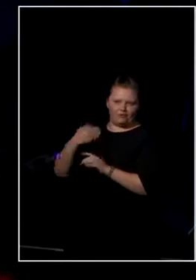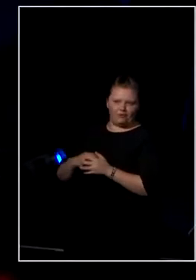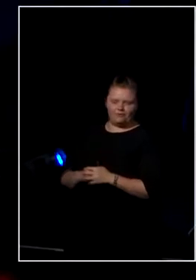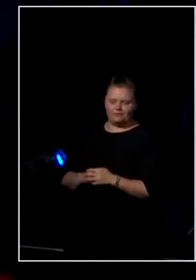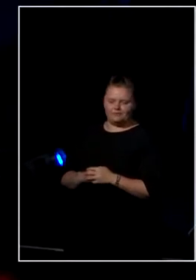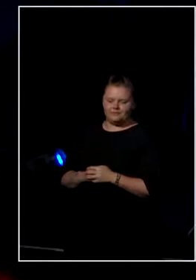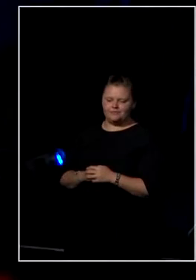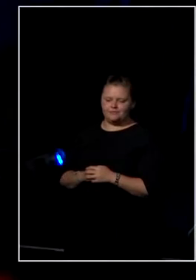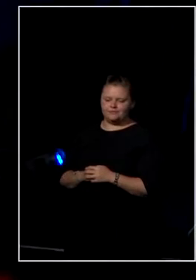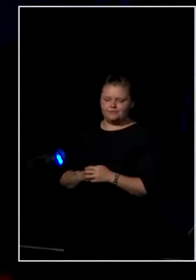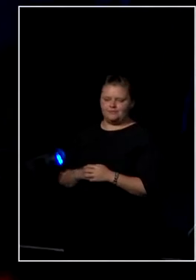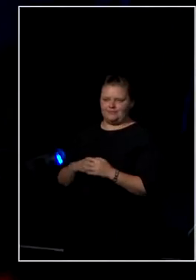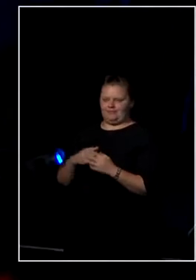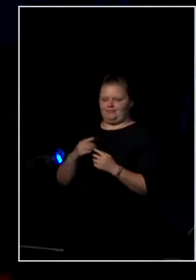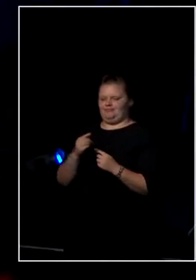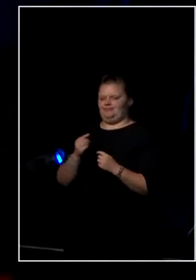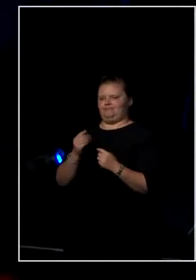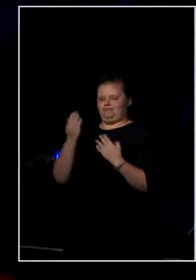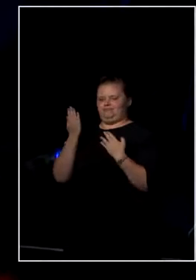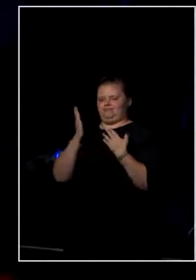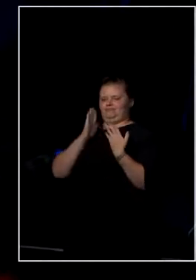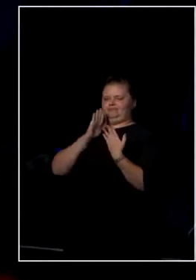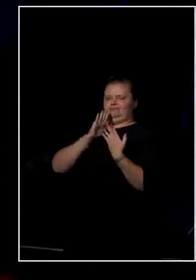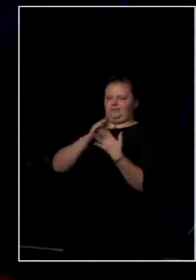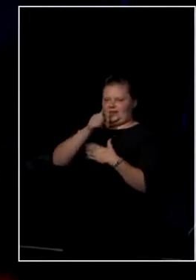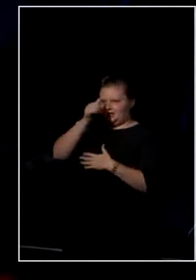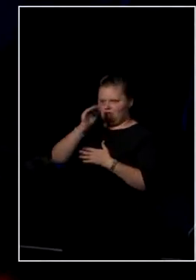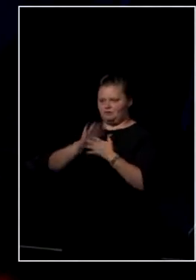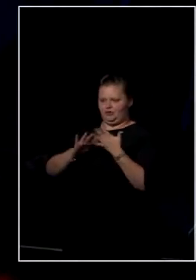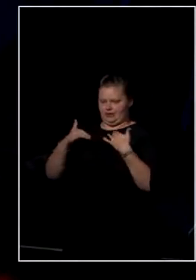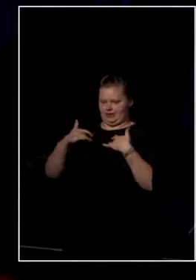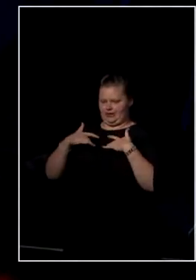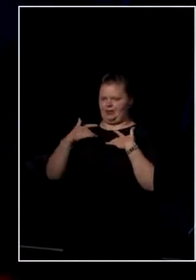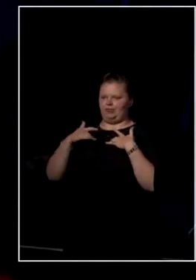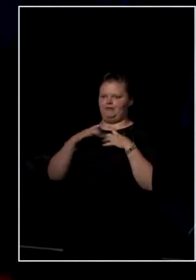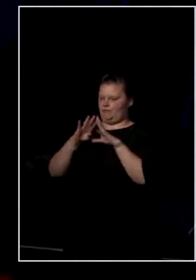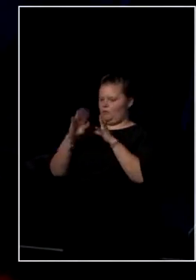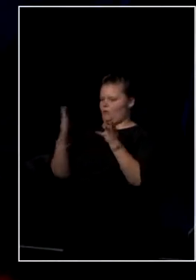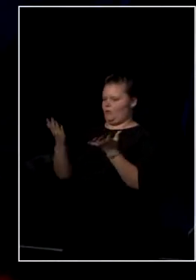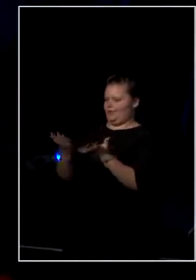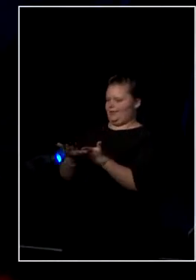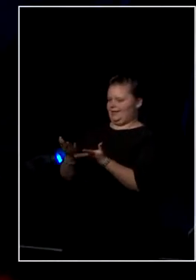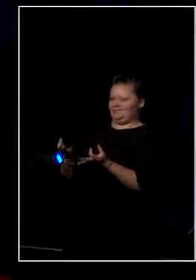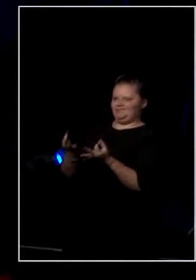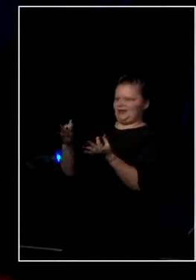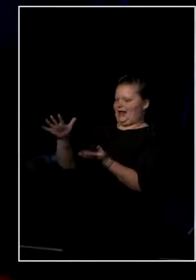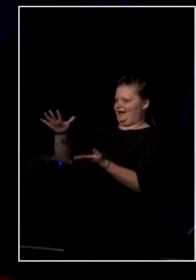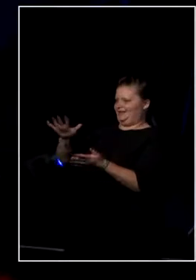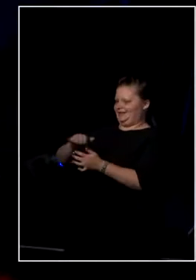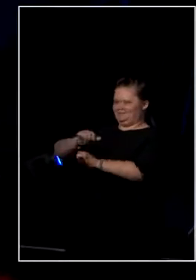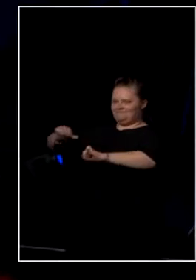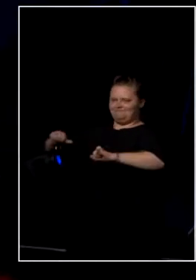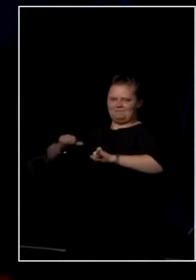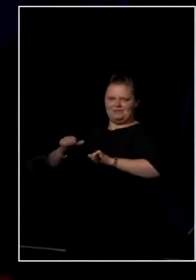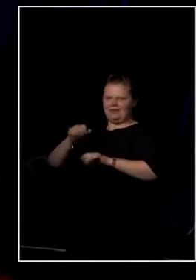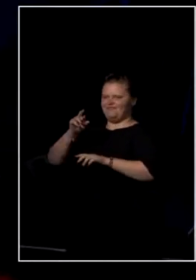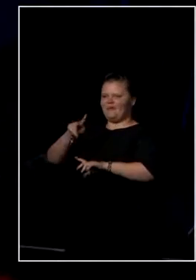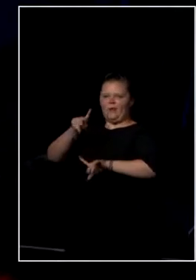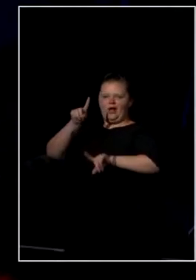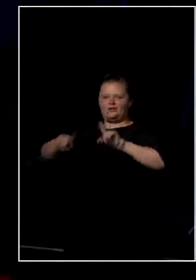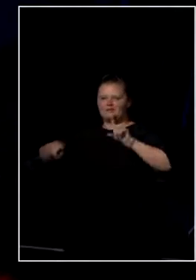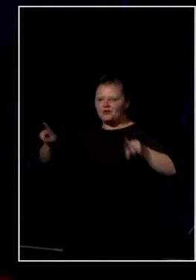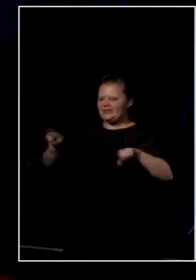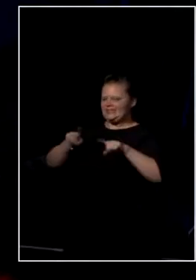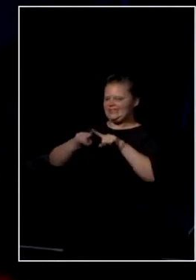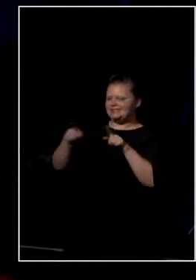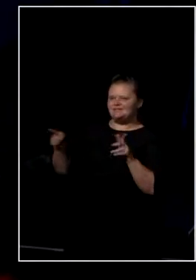face the experiences of living in a world that doesn't have space for diversity and difference